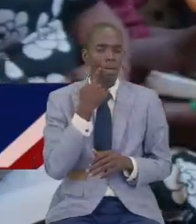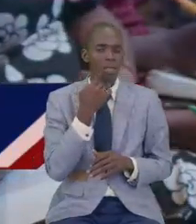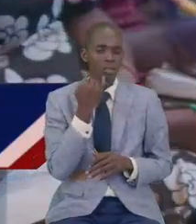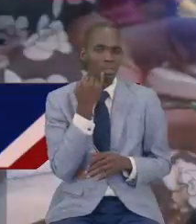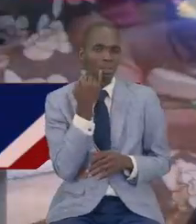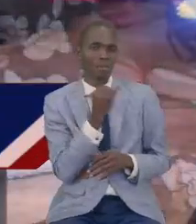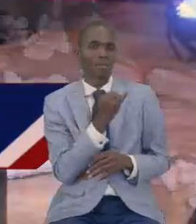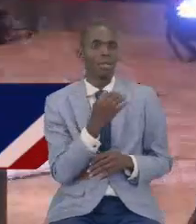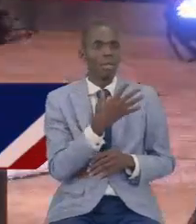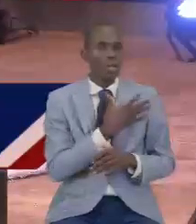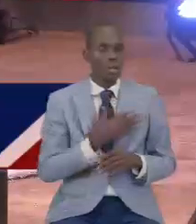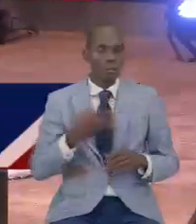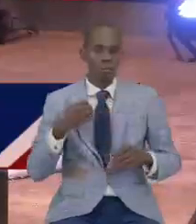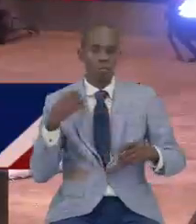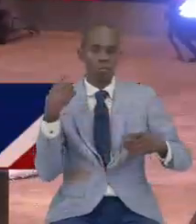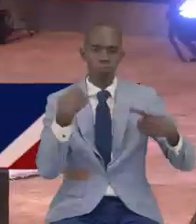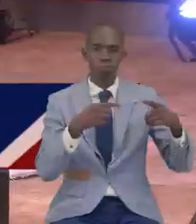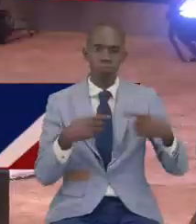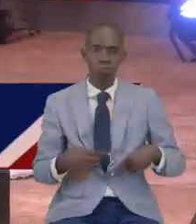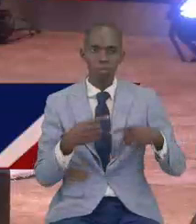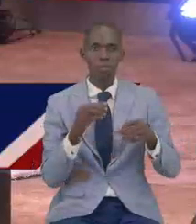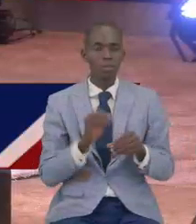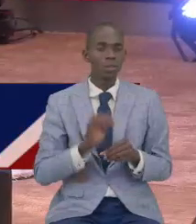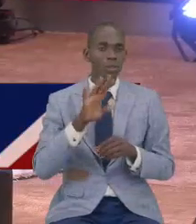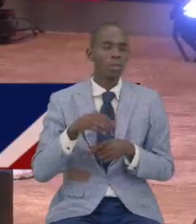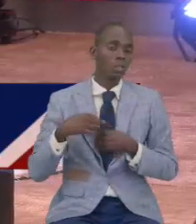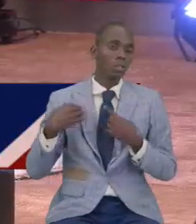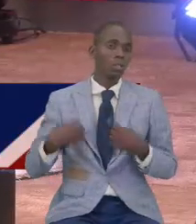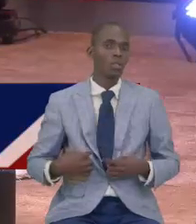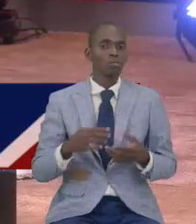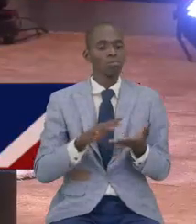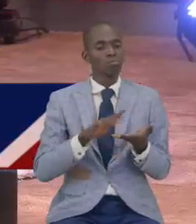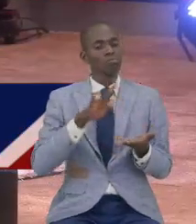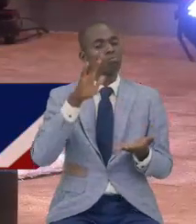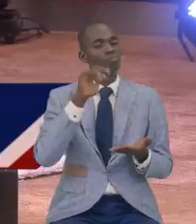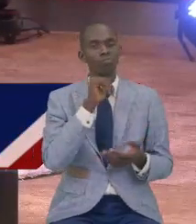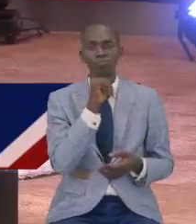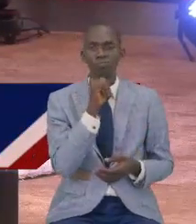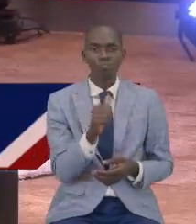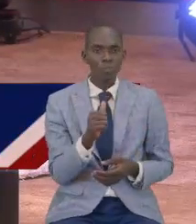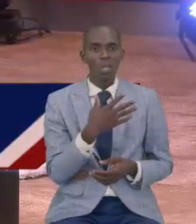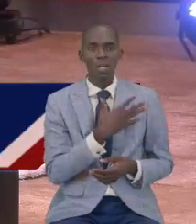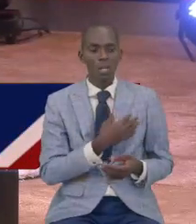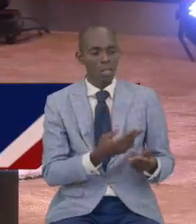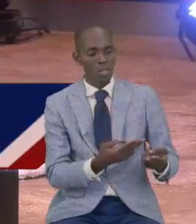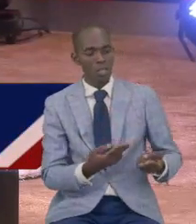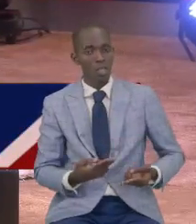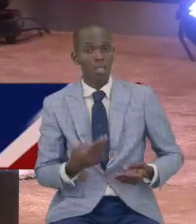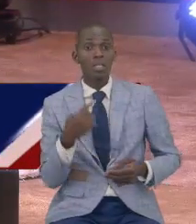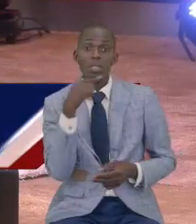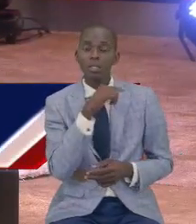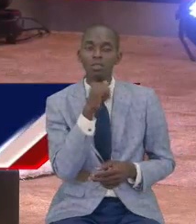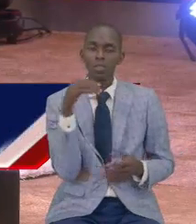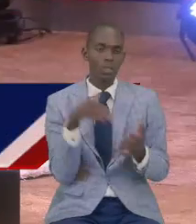envy and strife in your hearts, glory not and lie not against